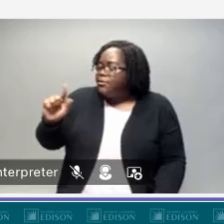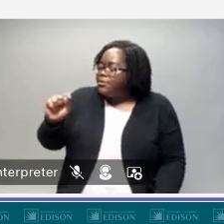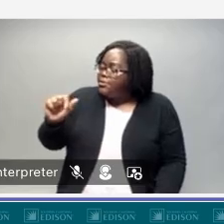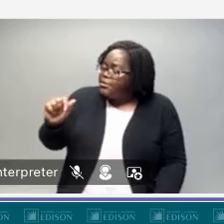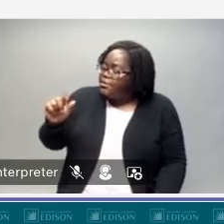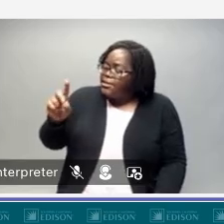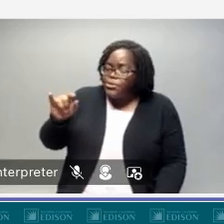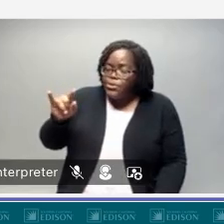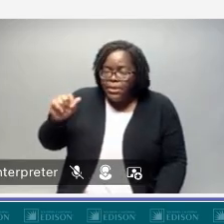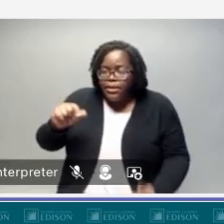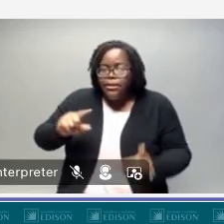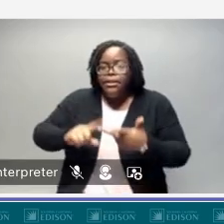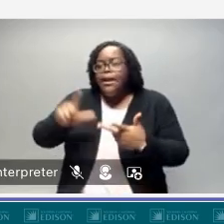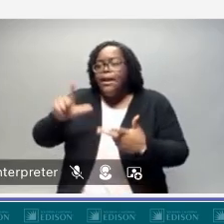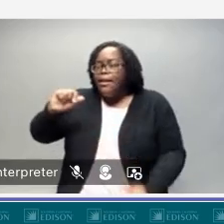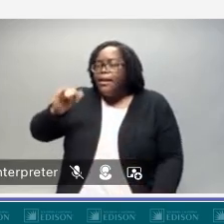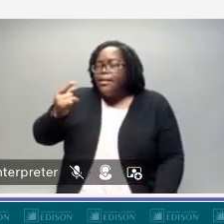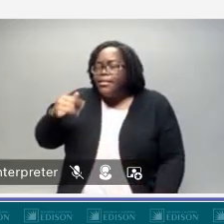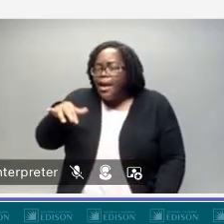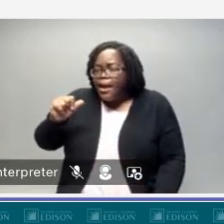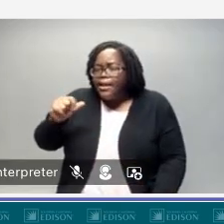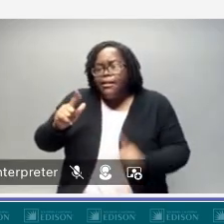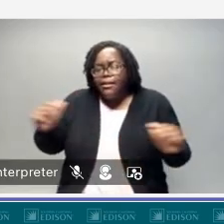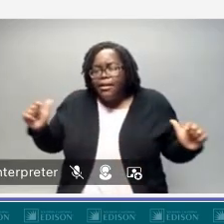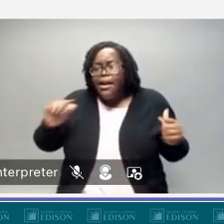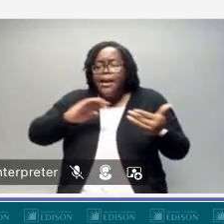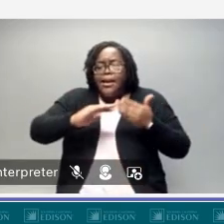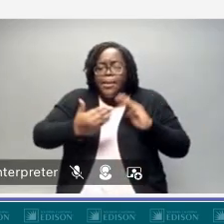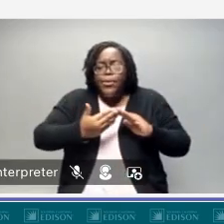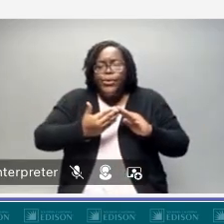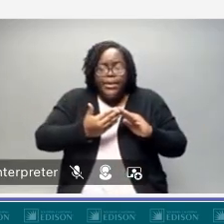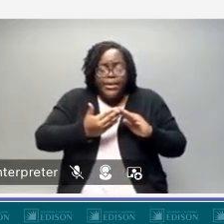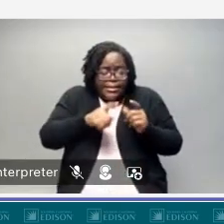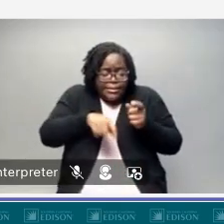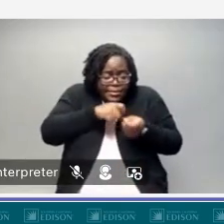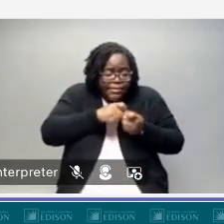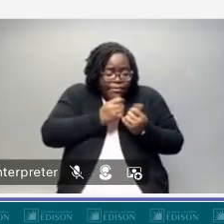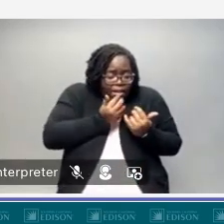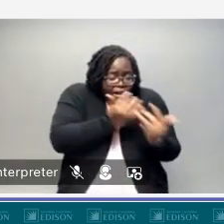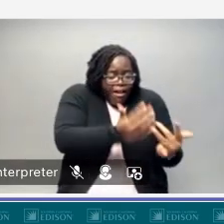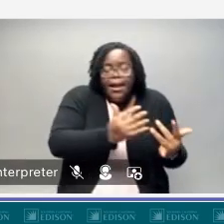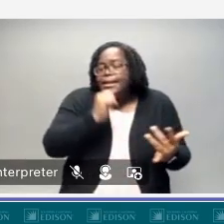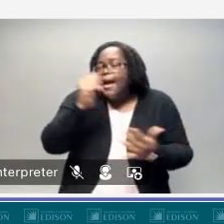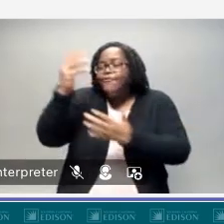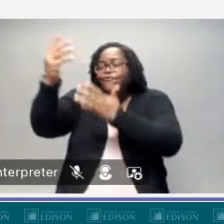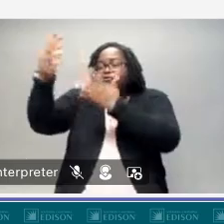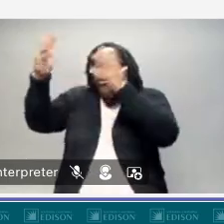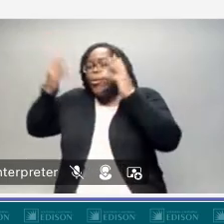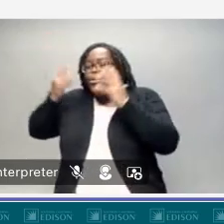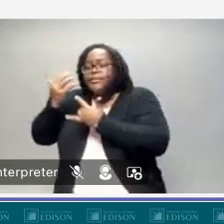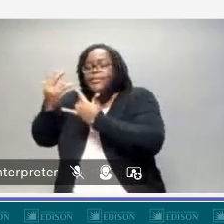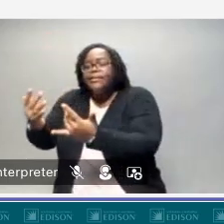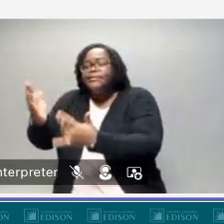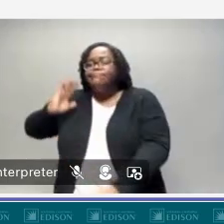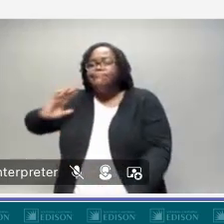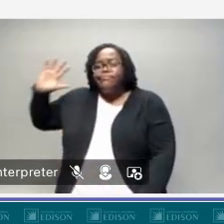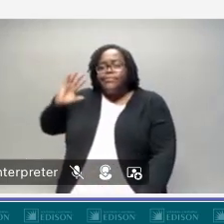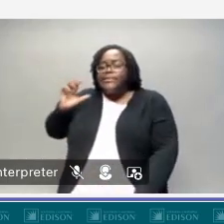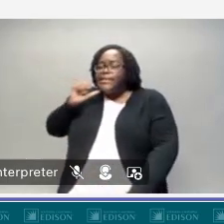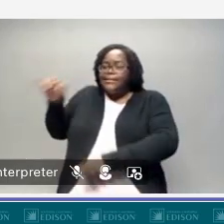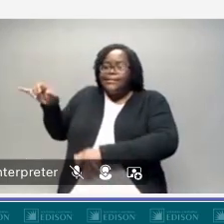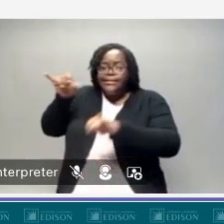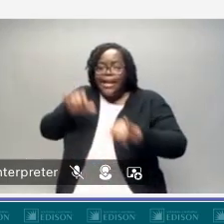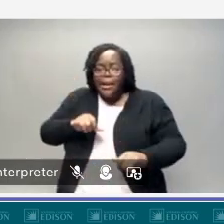really seeing wildfires are in communities as opposed to the old forest fires that we used to have. So this